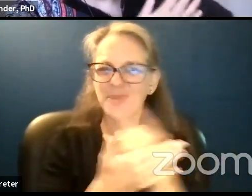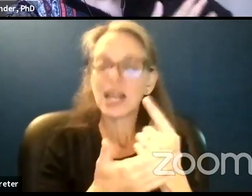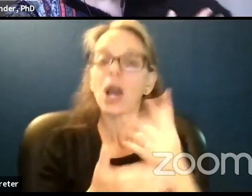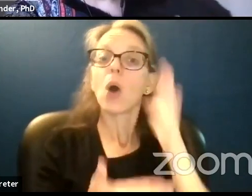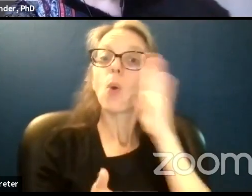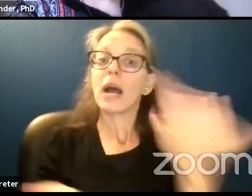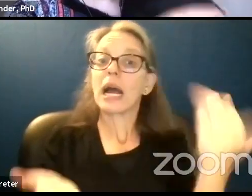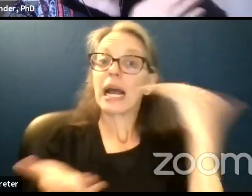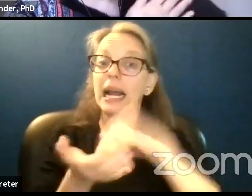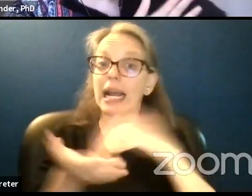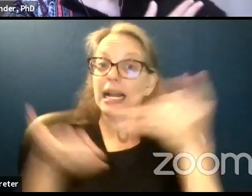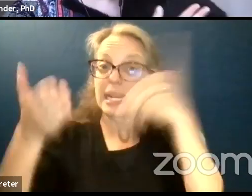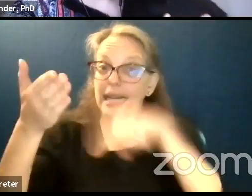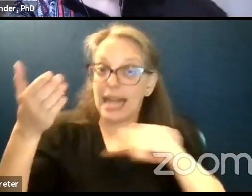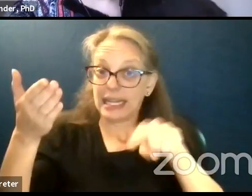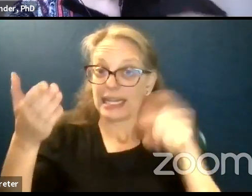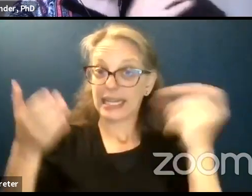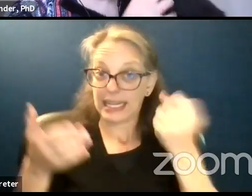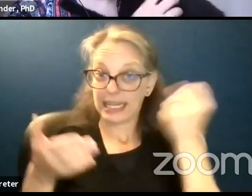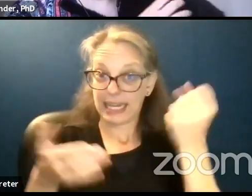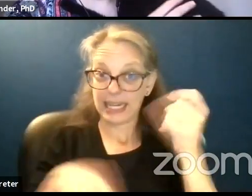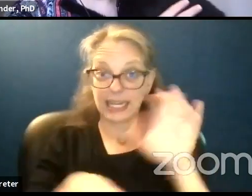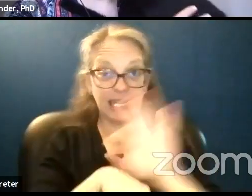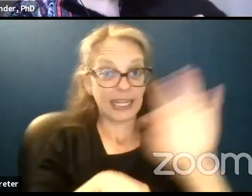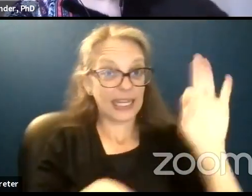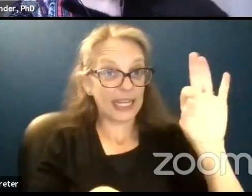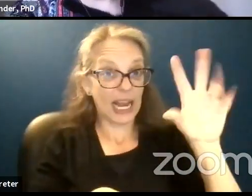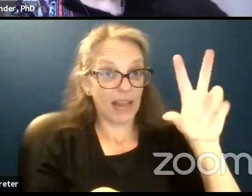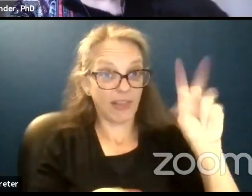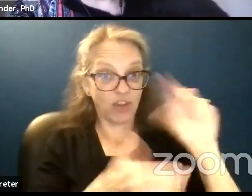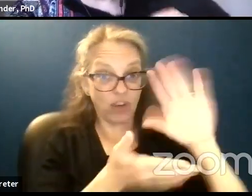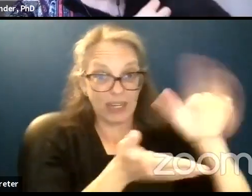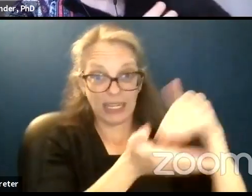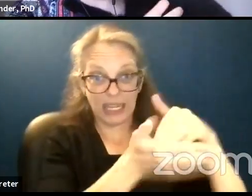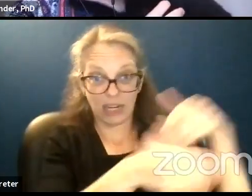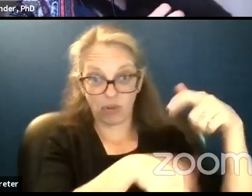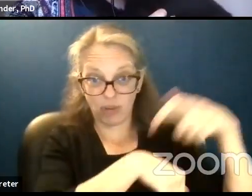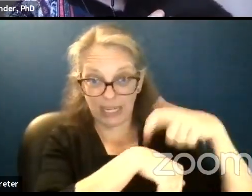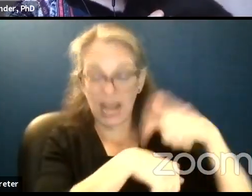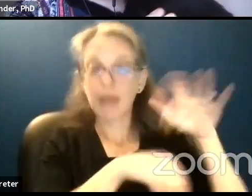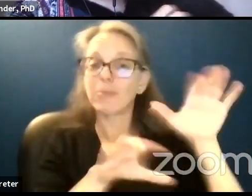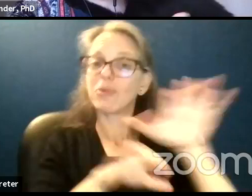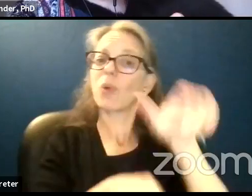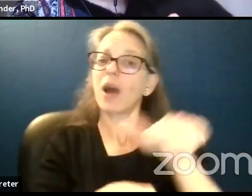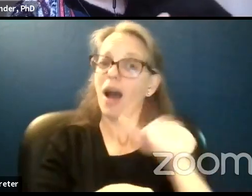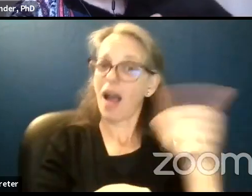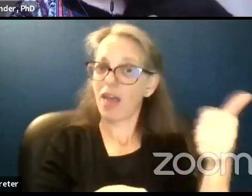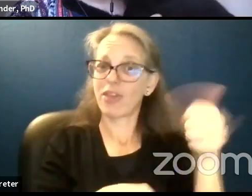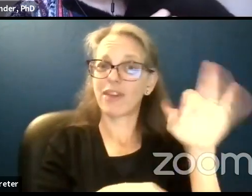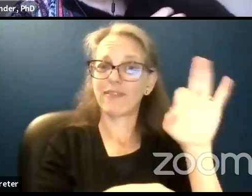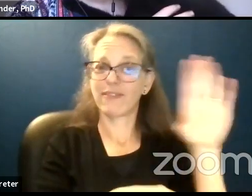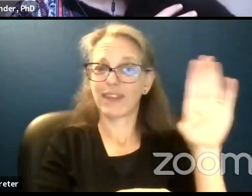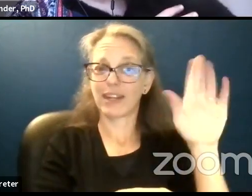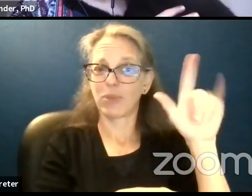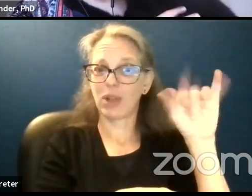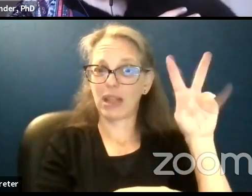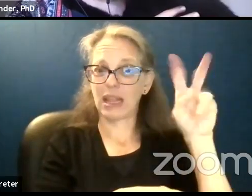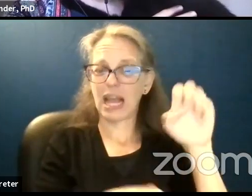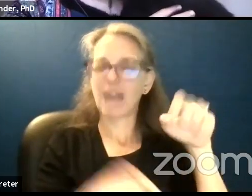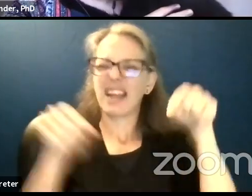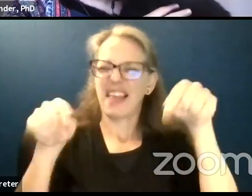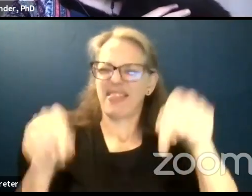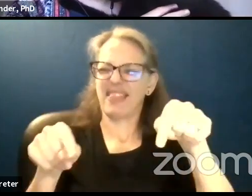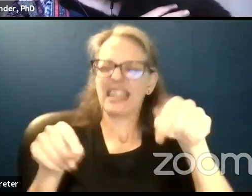back. I'll be back next week at 9:30 Central Time to do another Facebook Live, and this will be available to watch later.